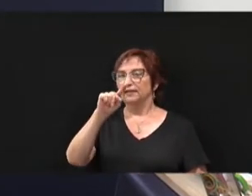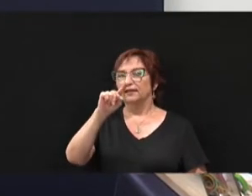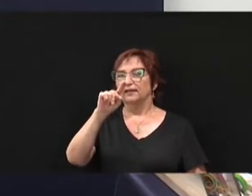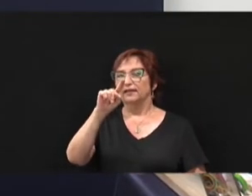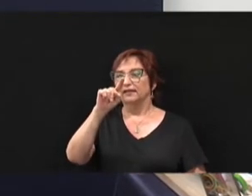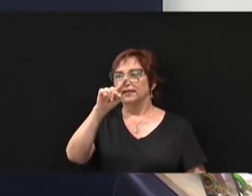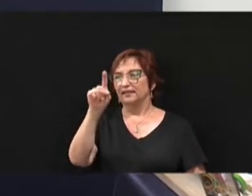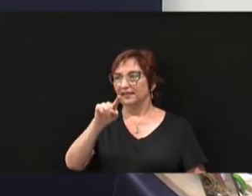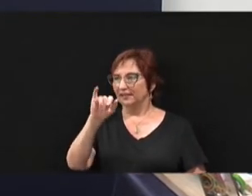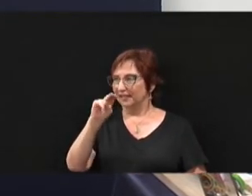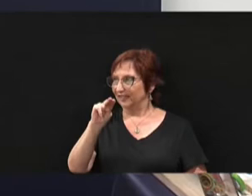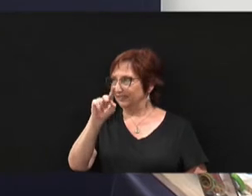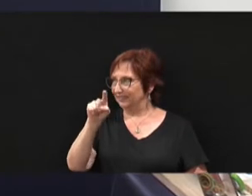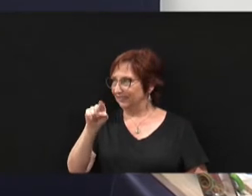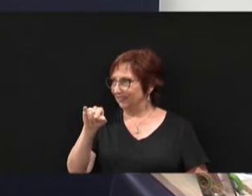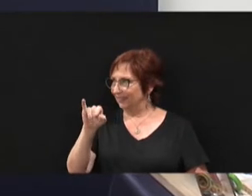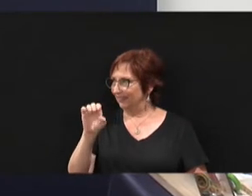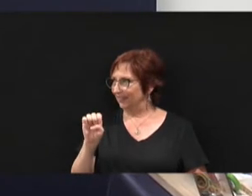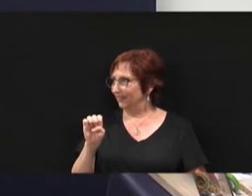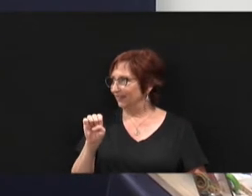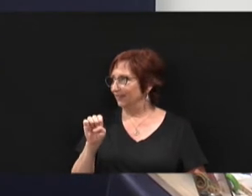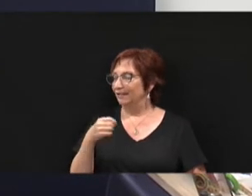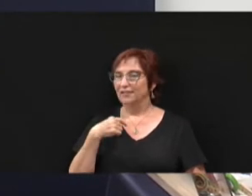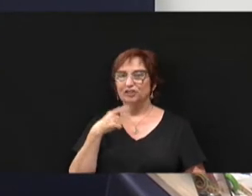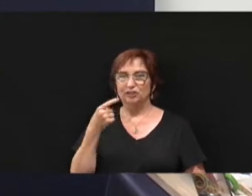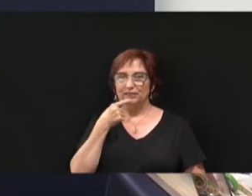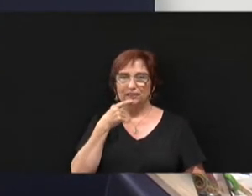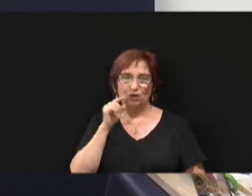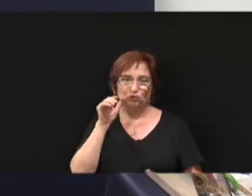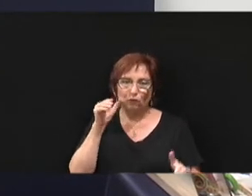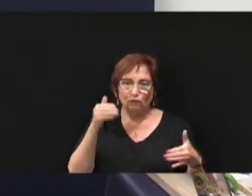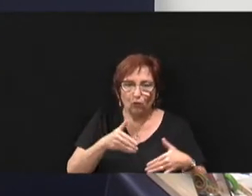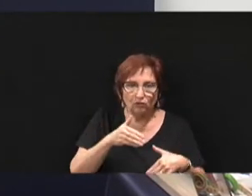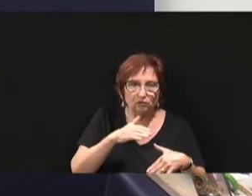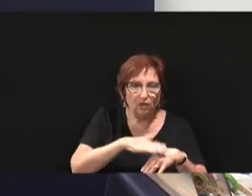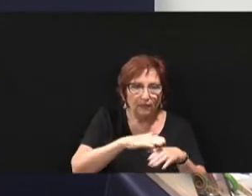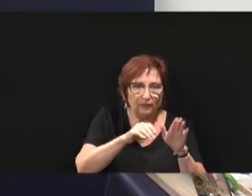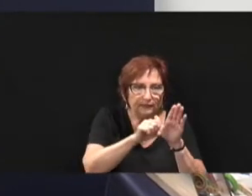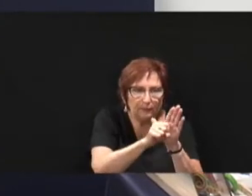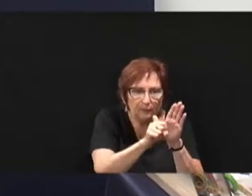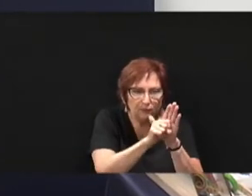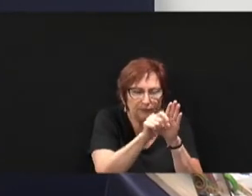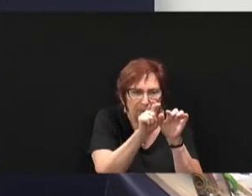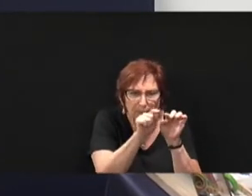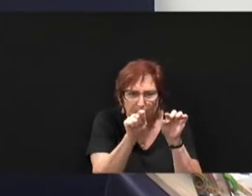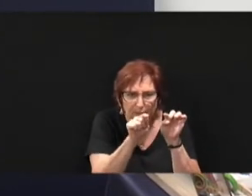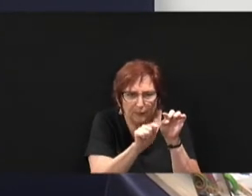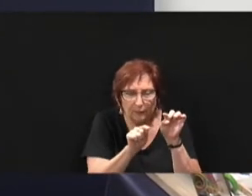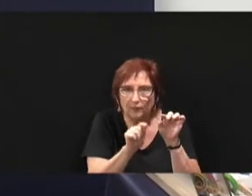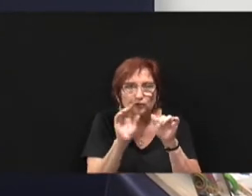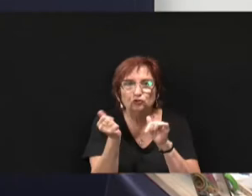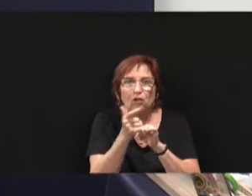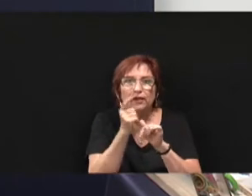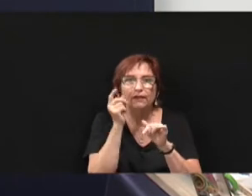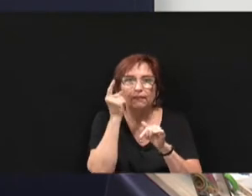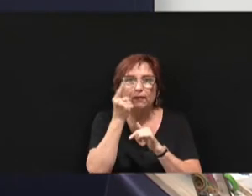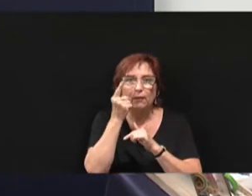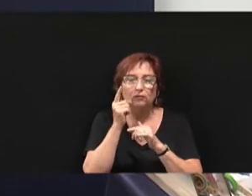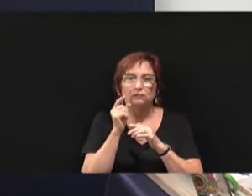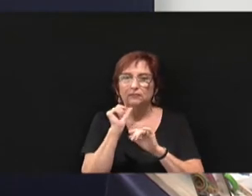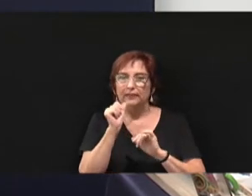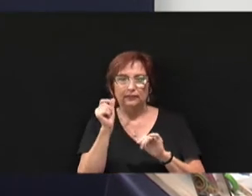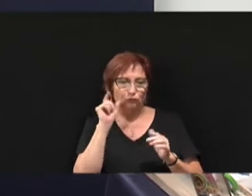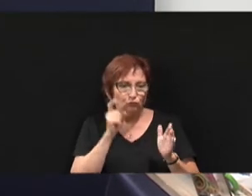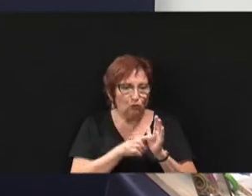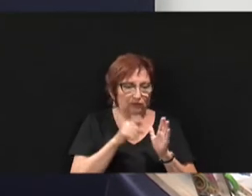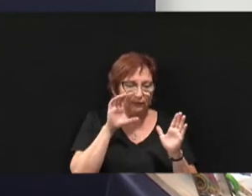Lindsay. So Lindsay said, I was so focused on the symbols that that's all I could think about. I didn't see the pictures. I had no clue what the